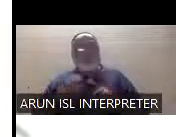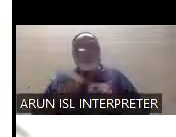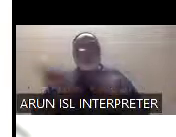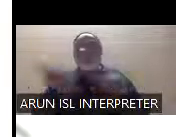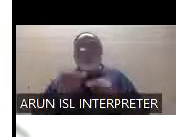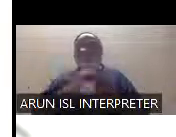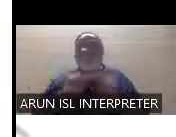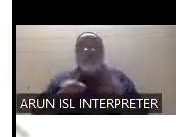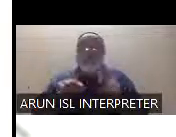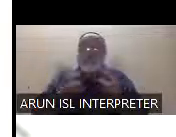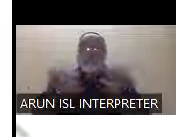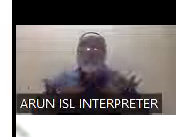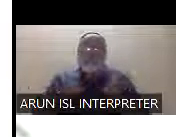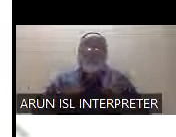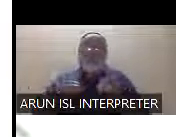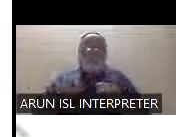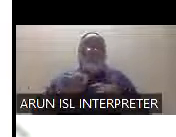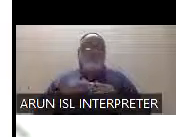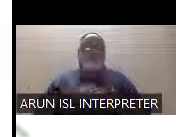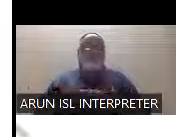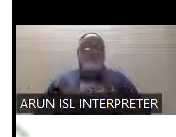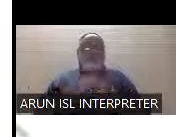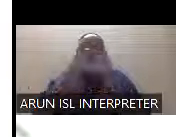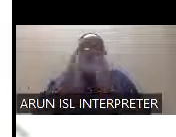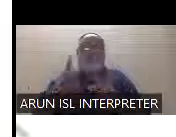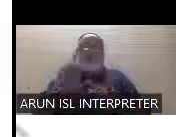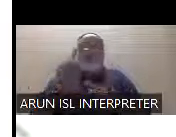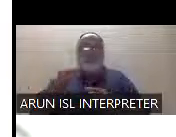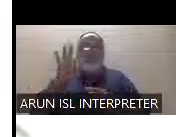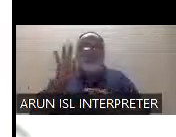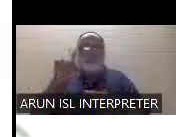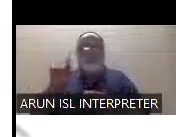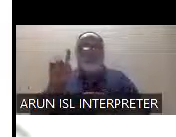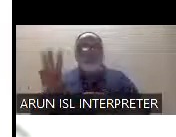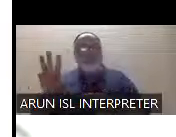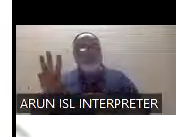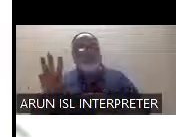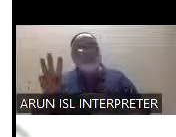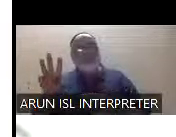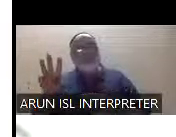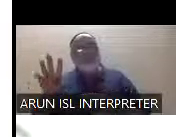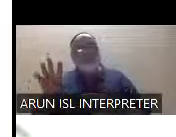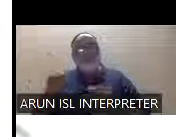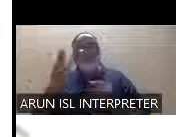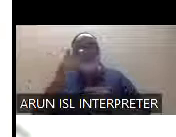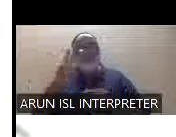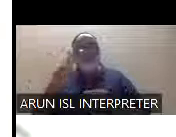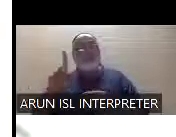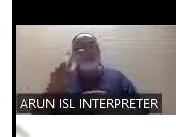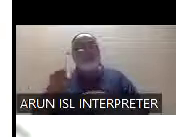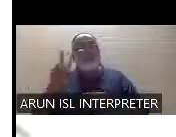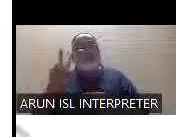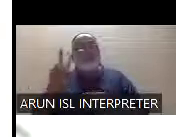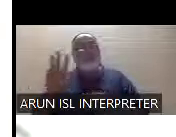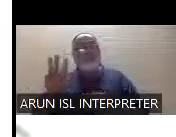we will see that in 2021, for a population of 1.4 billion, we now have a present population of